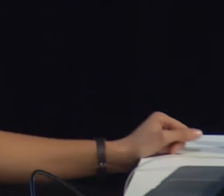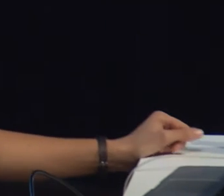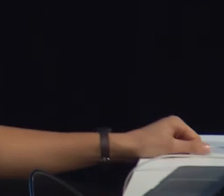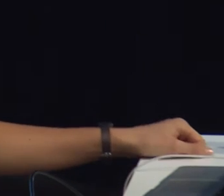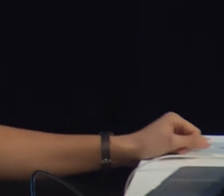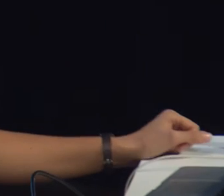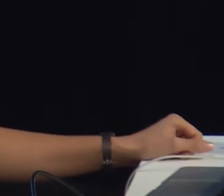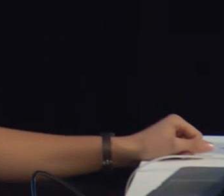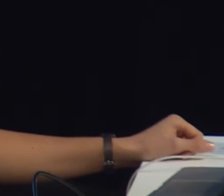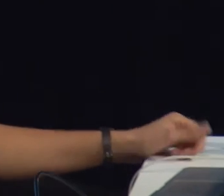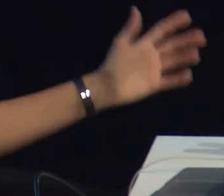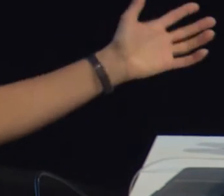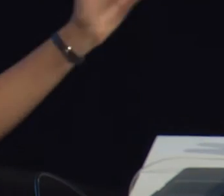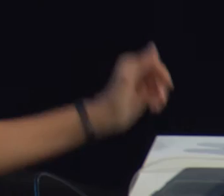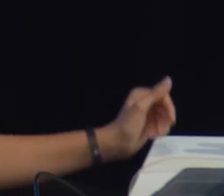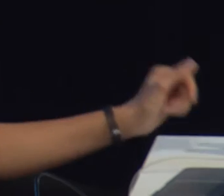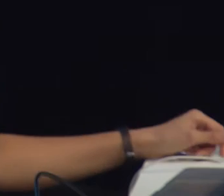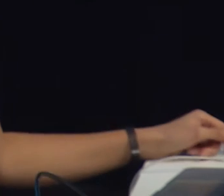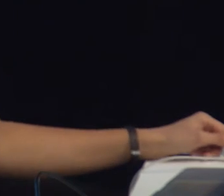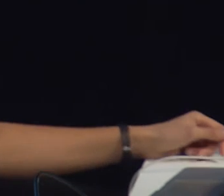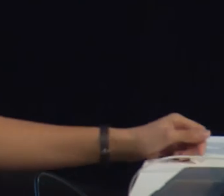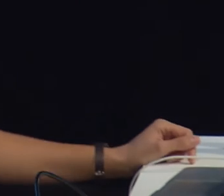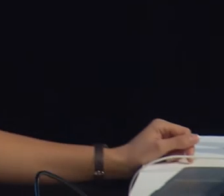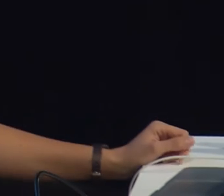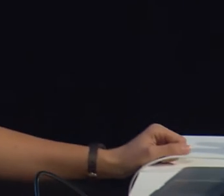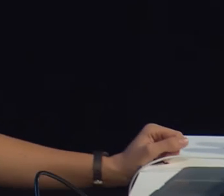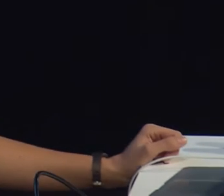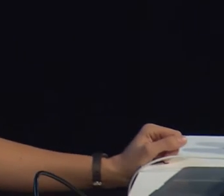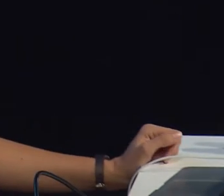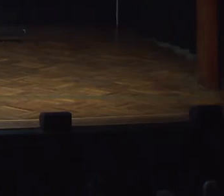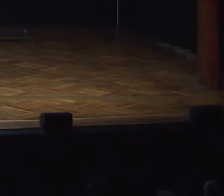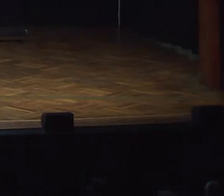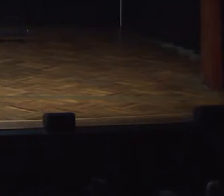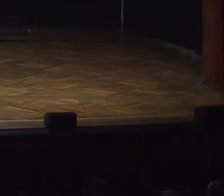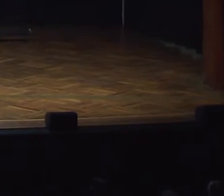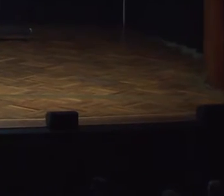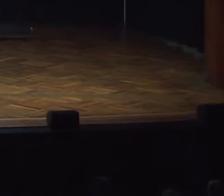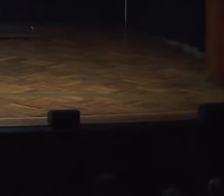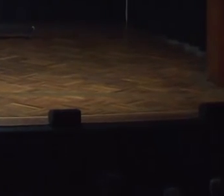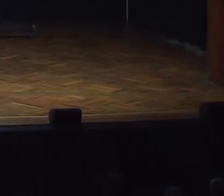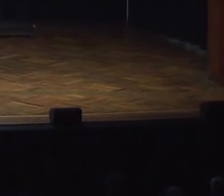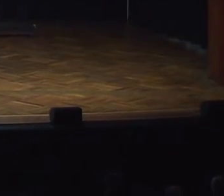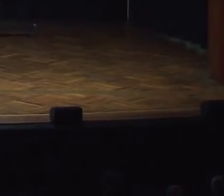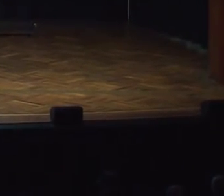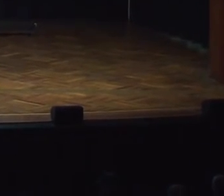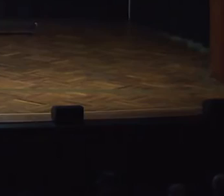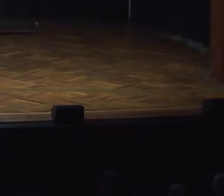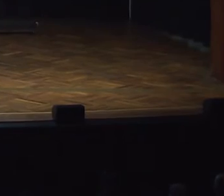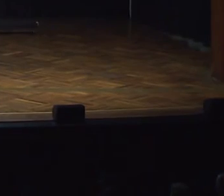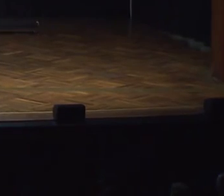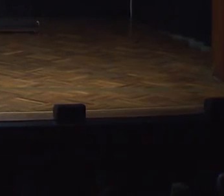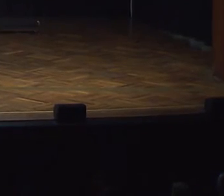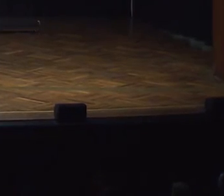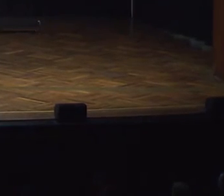Good morning. So apparently I brought my fan club from TNG here in Munich. My name is Franziska Hinkelmann.